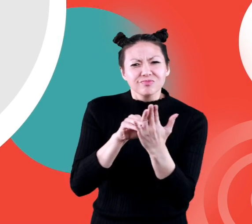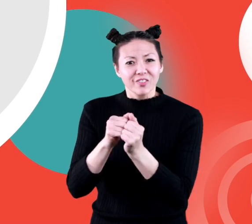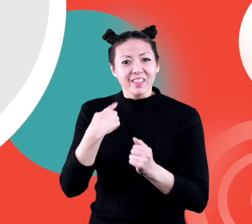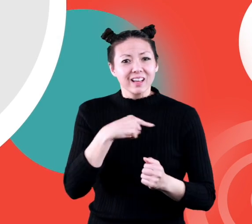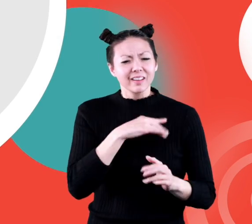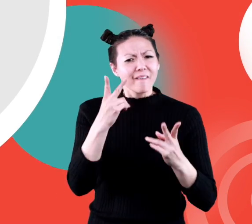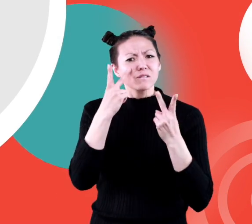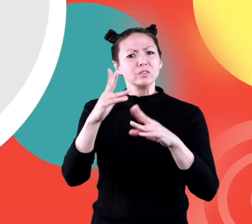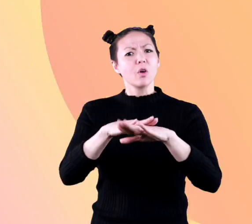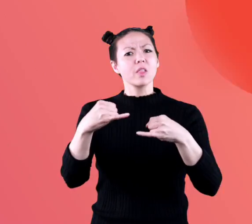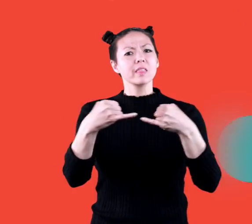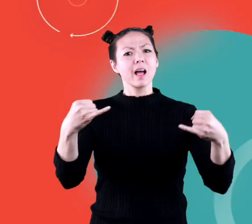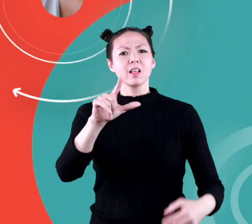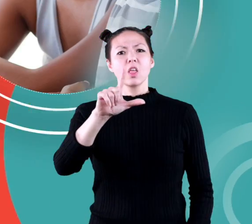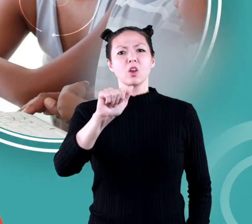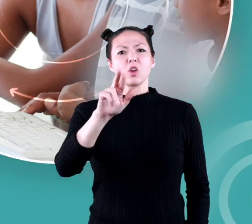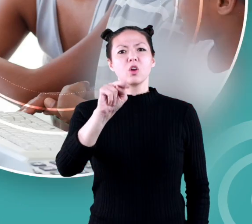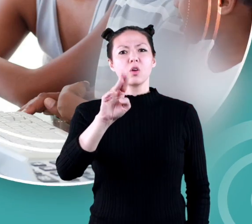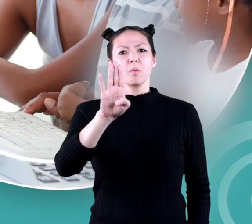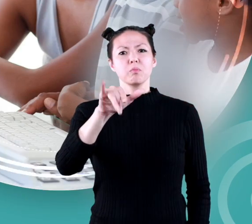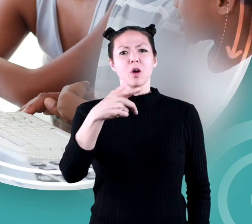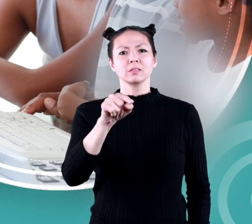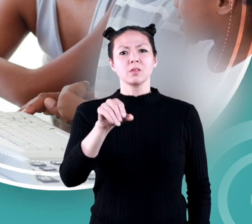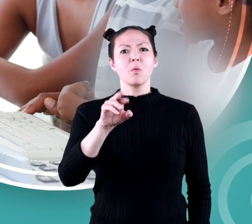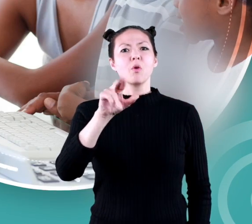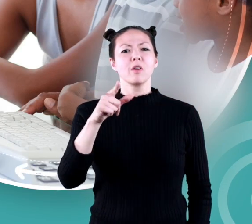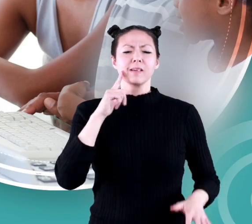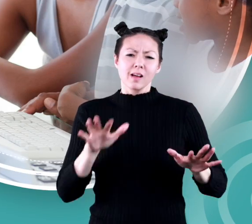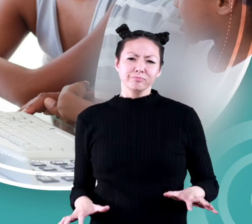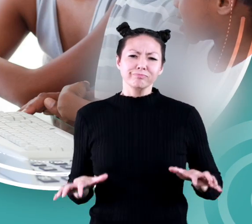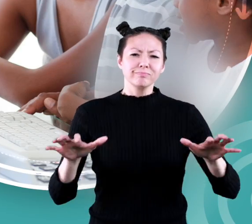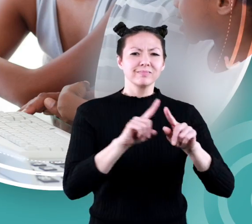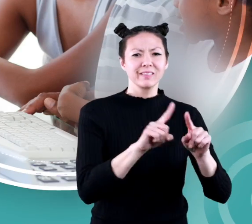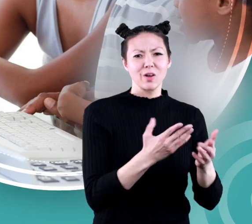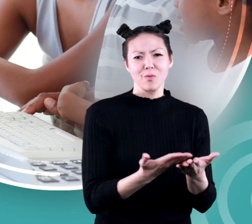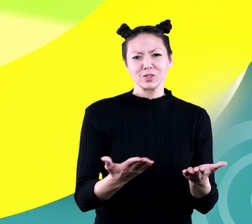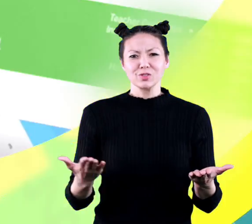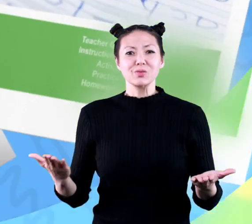us. Visit us at learnbright.org for thousands of